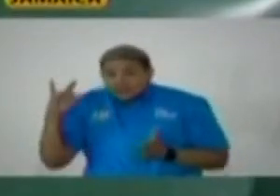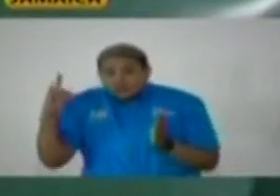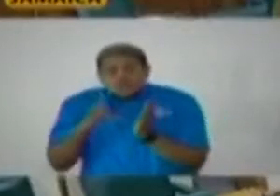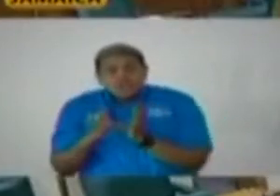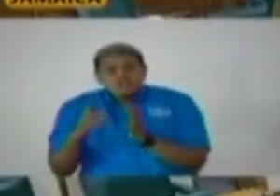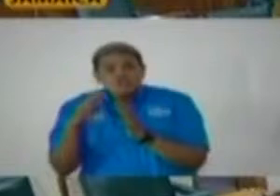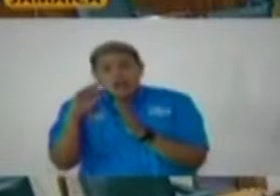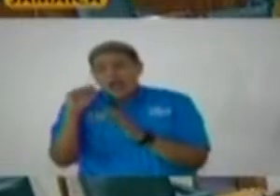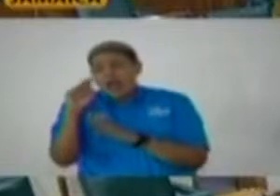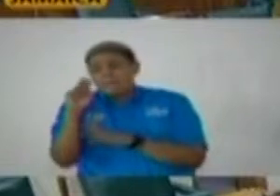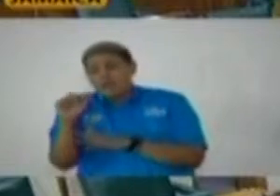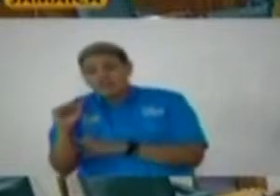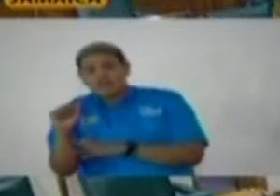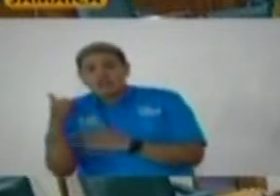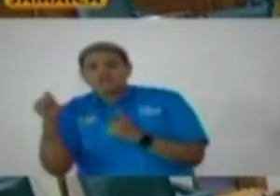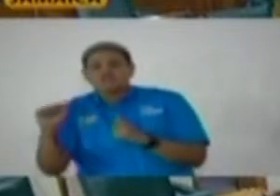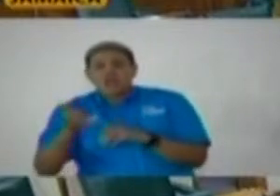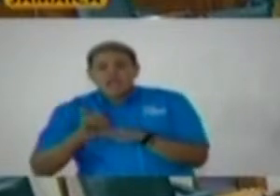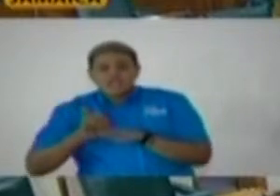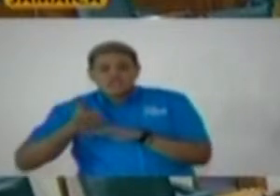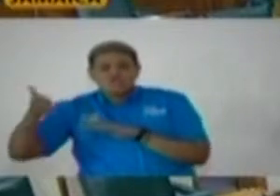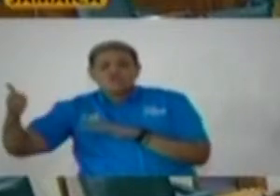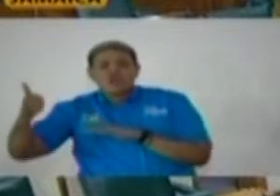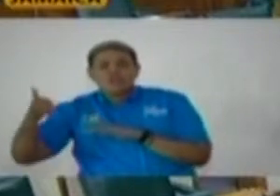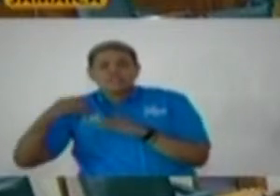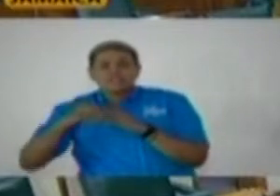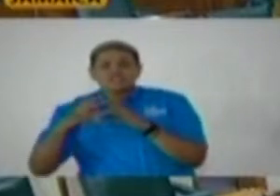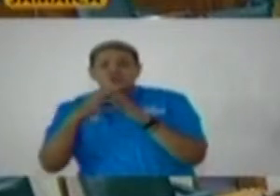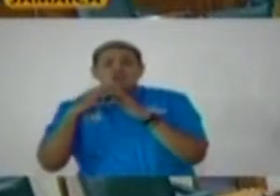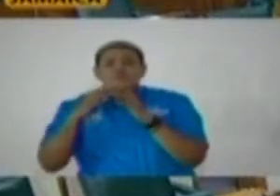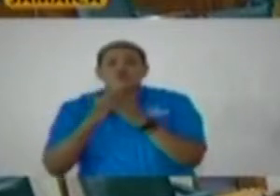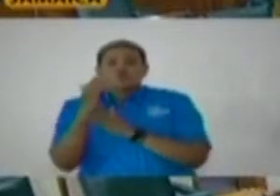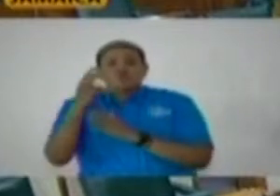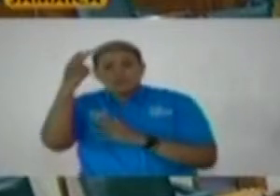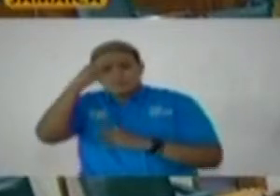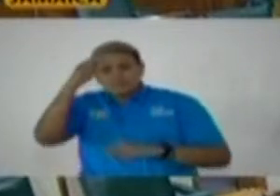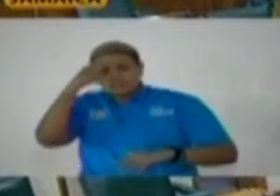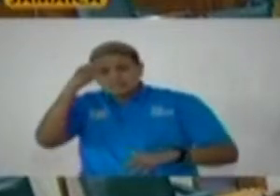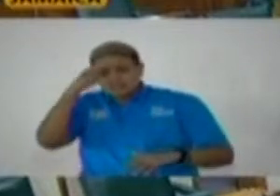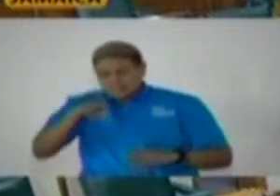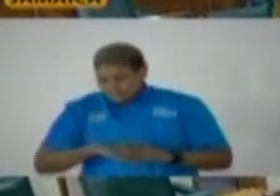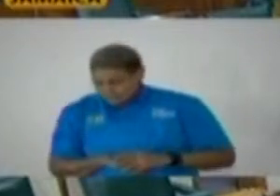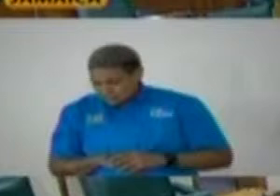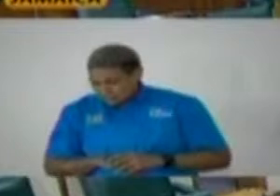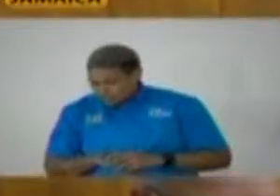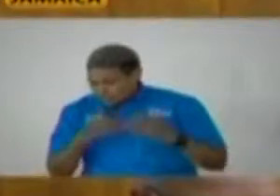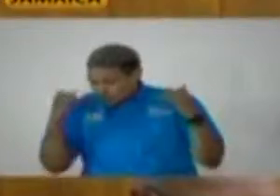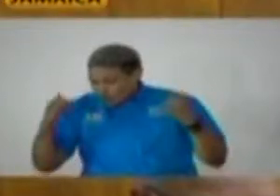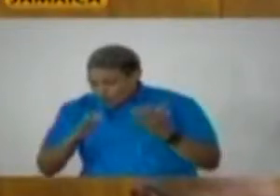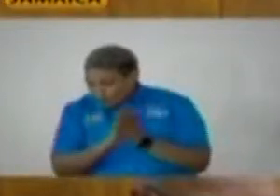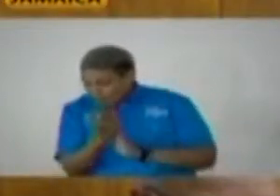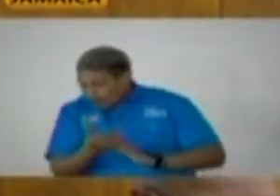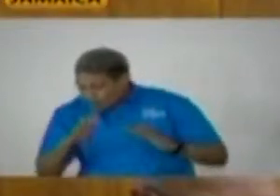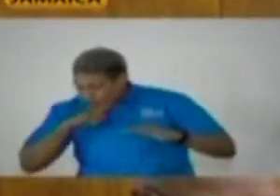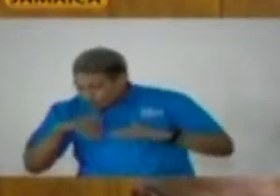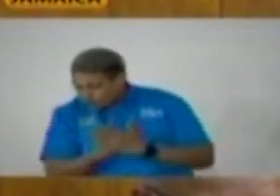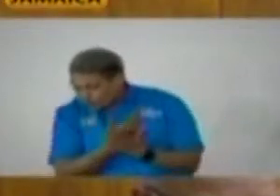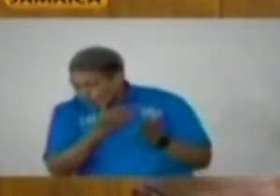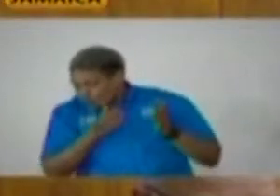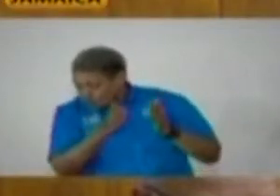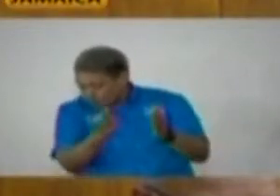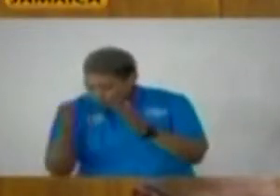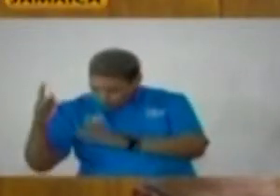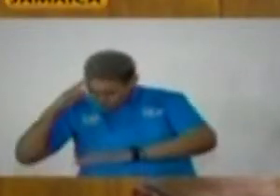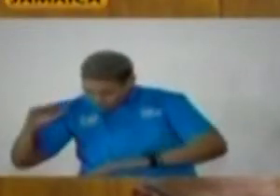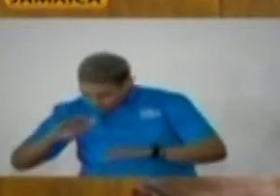America and trying to cross the border into the U.S. through Mexico. It has now become the new route for